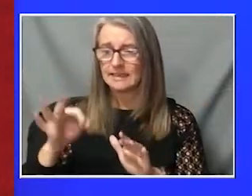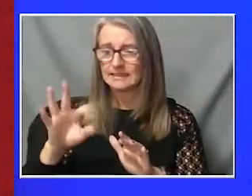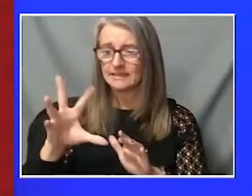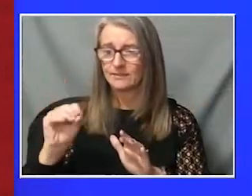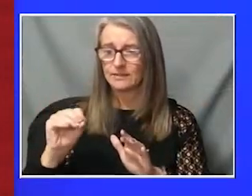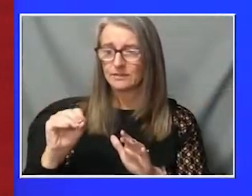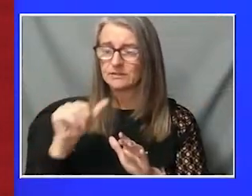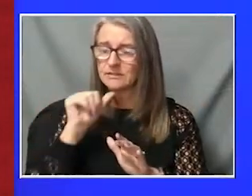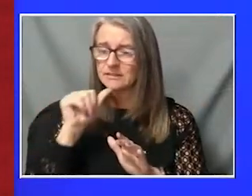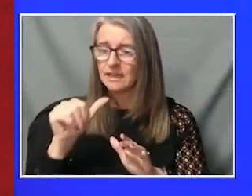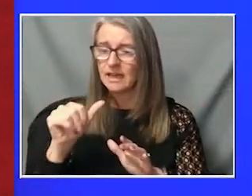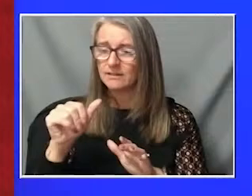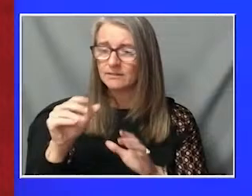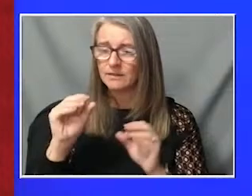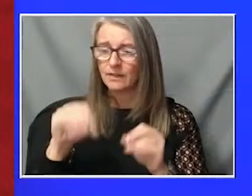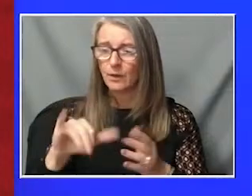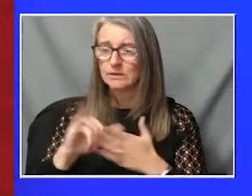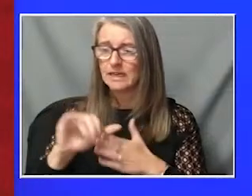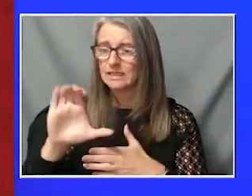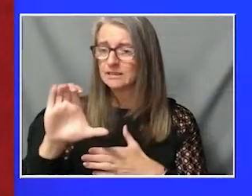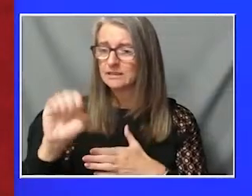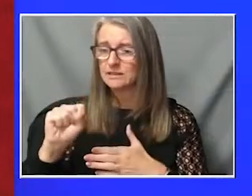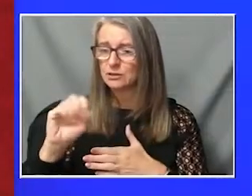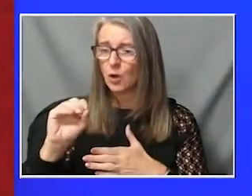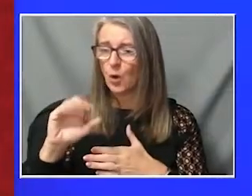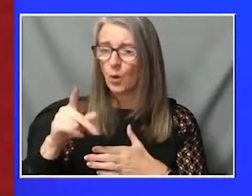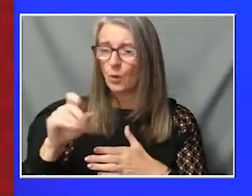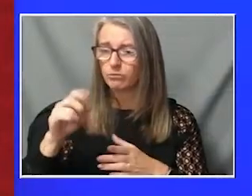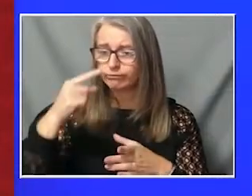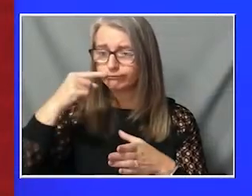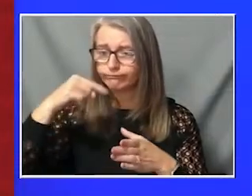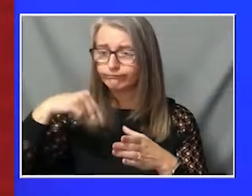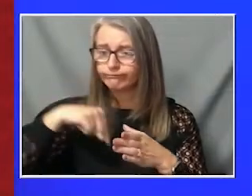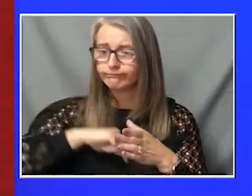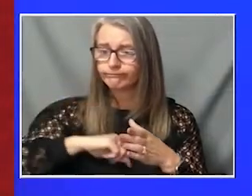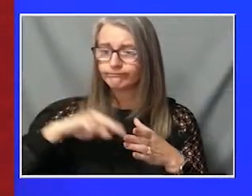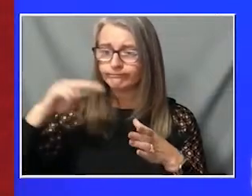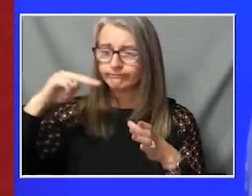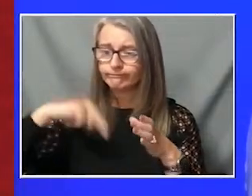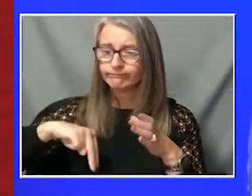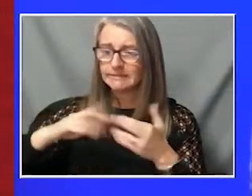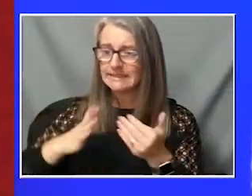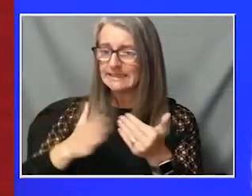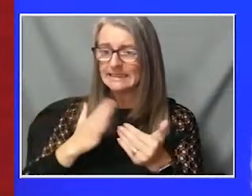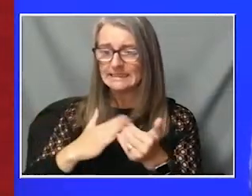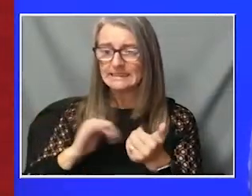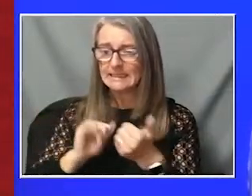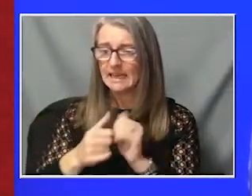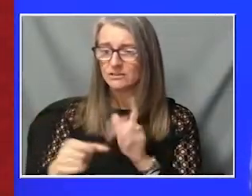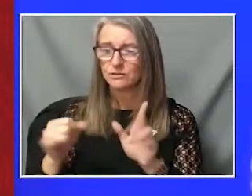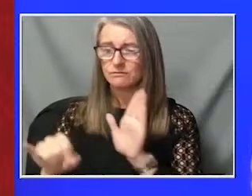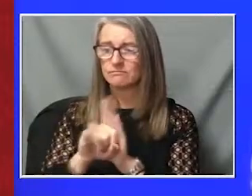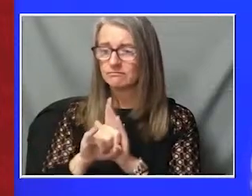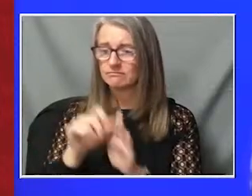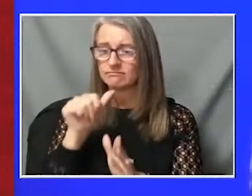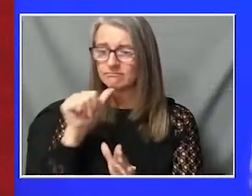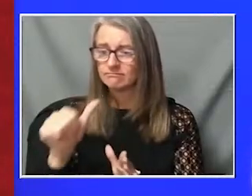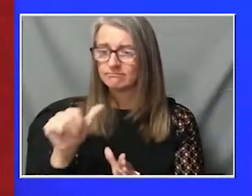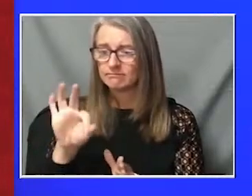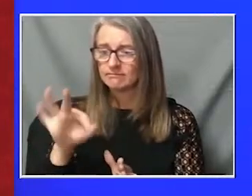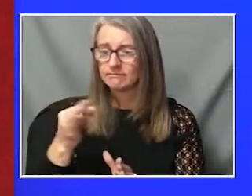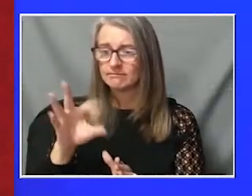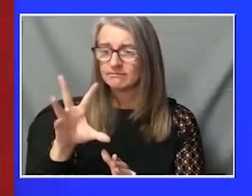even have bronchoscopes then. I mean, and we didn't have easy ways to do this. And so